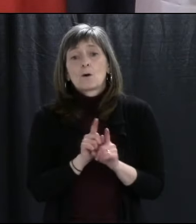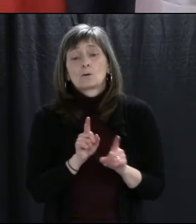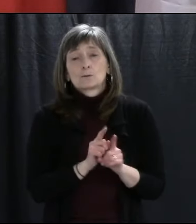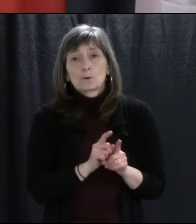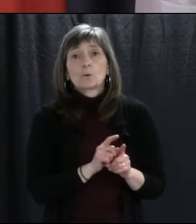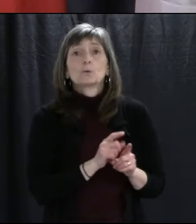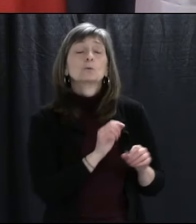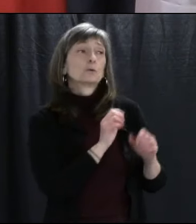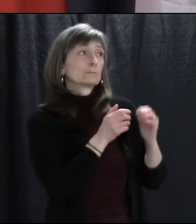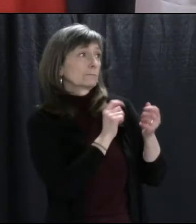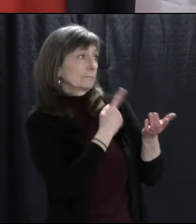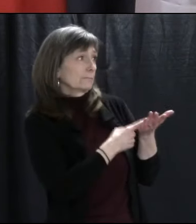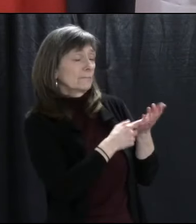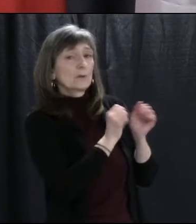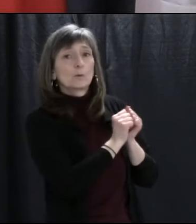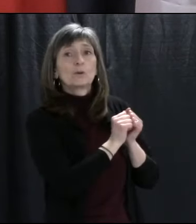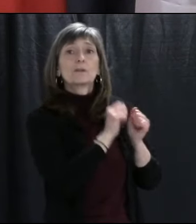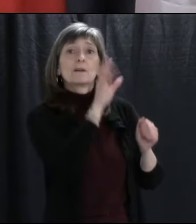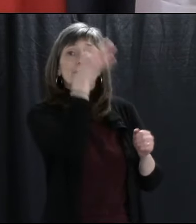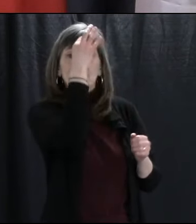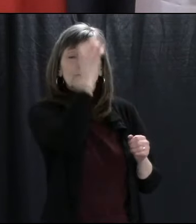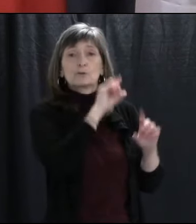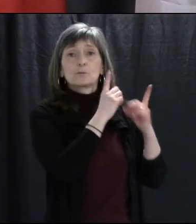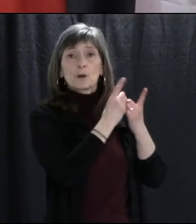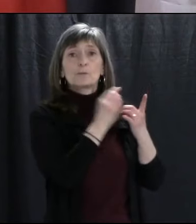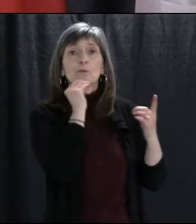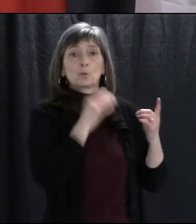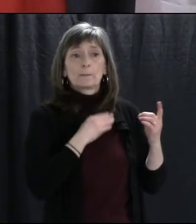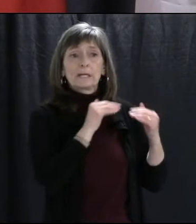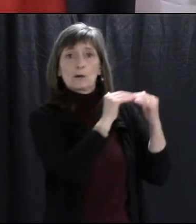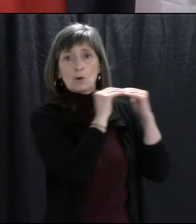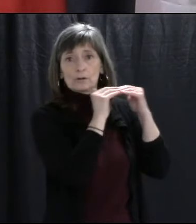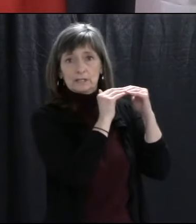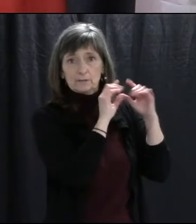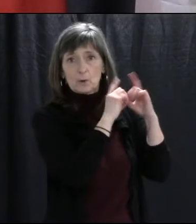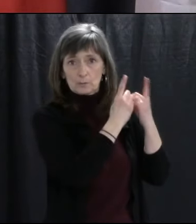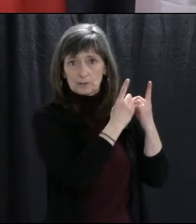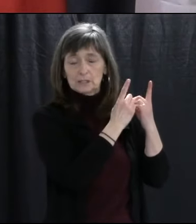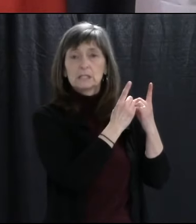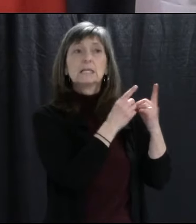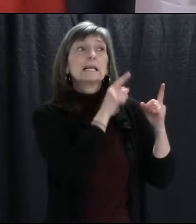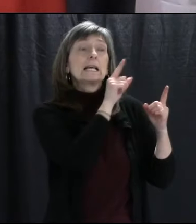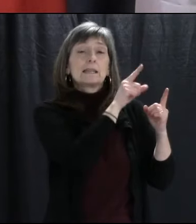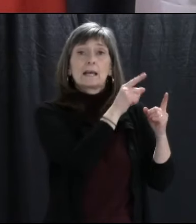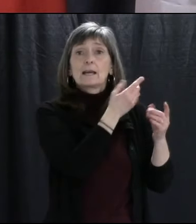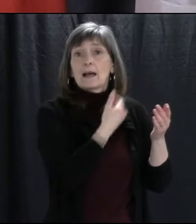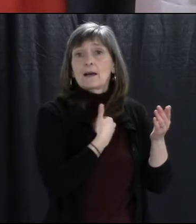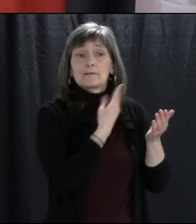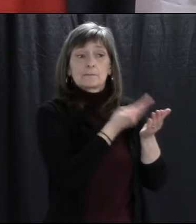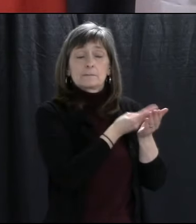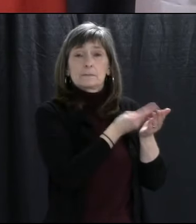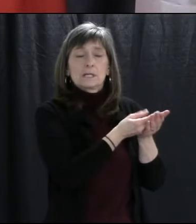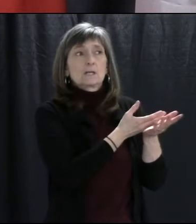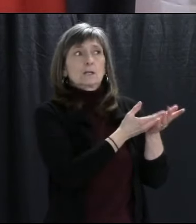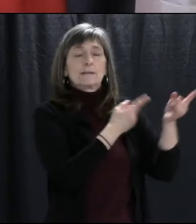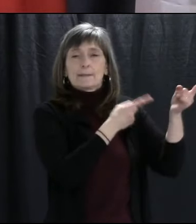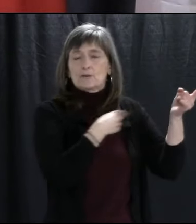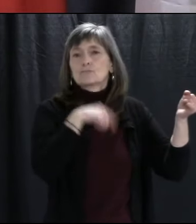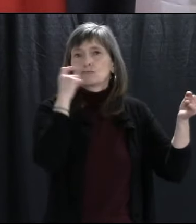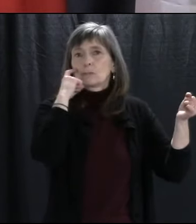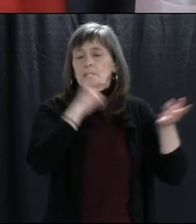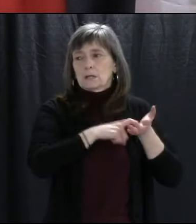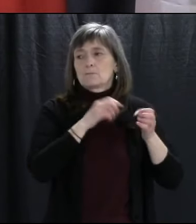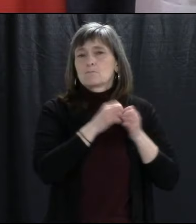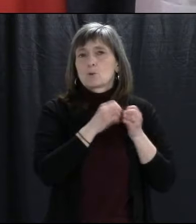of Women and Gender Equality on this very issue. As part of an aid package, the federal government is recognizing the need for